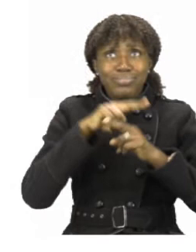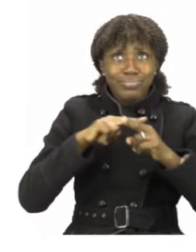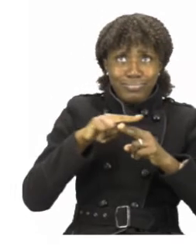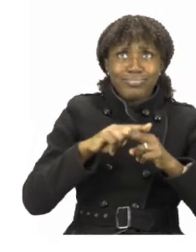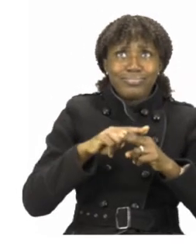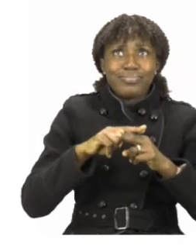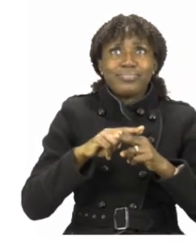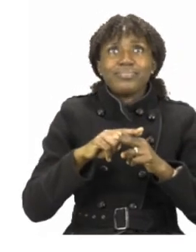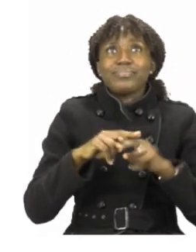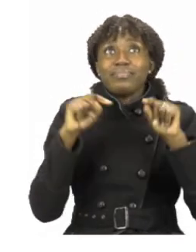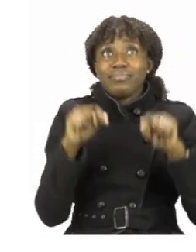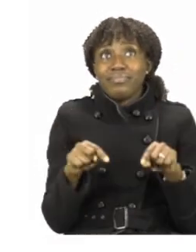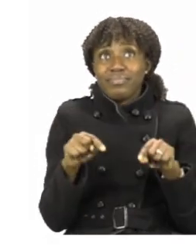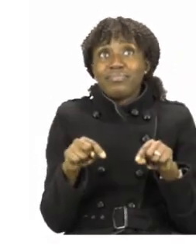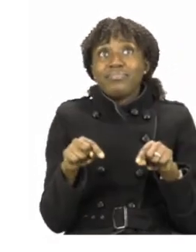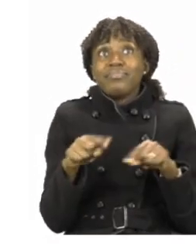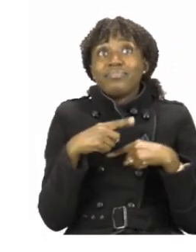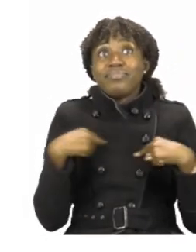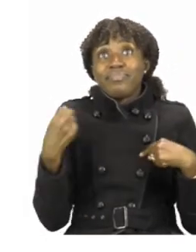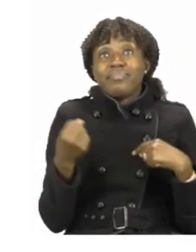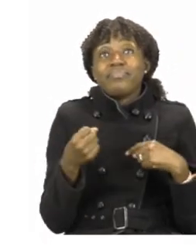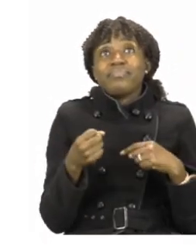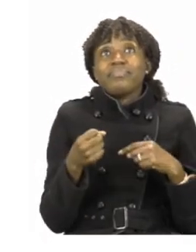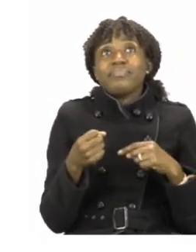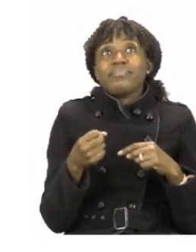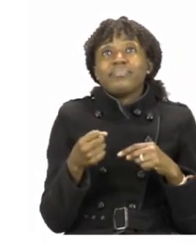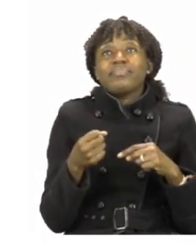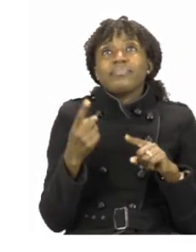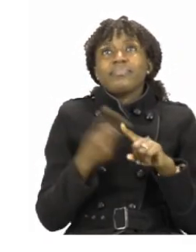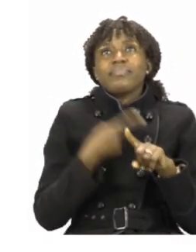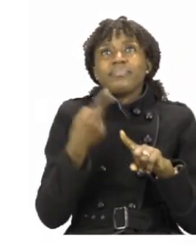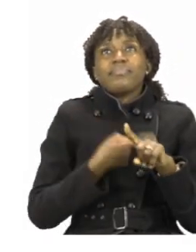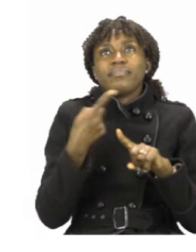For today's words, we have carrot,